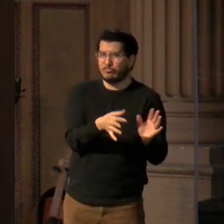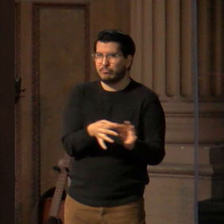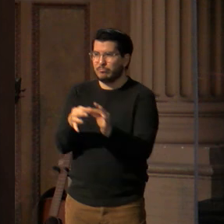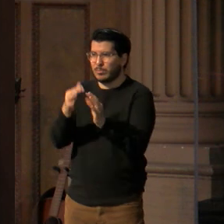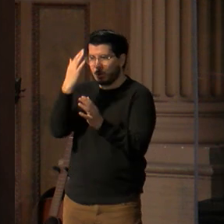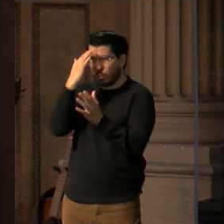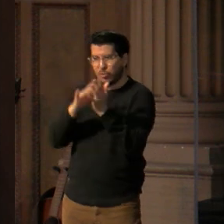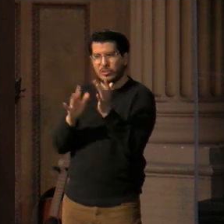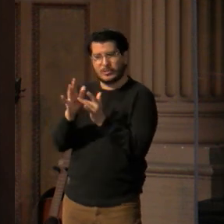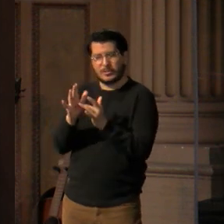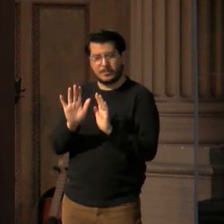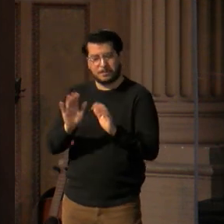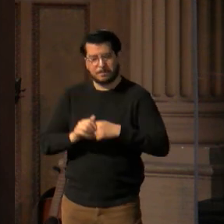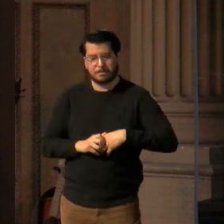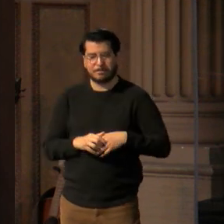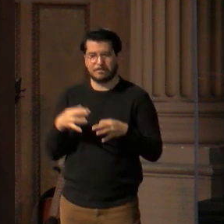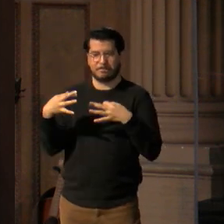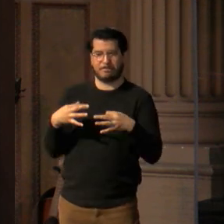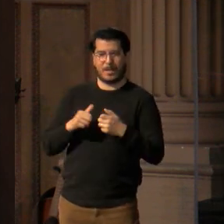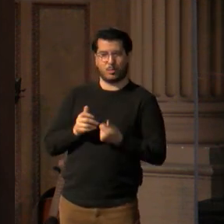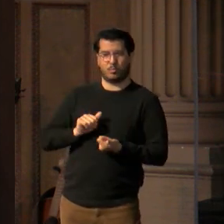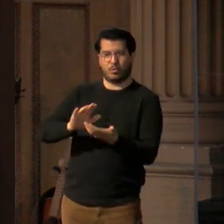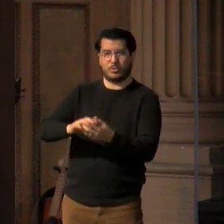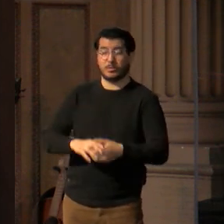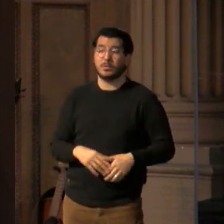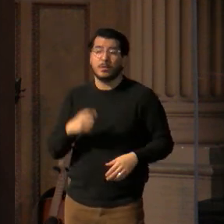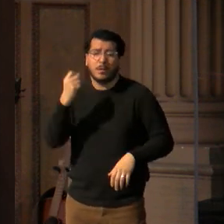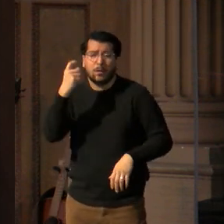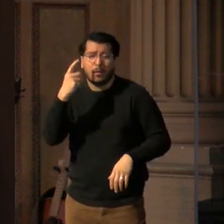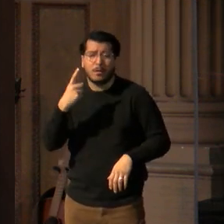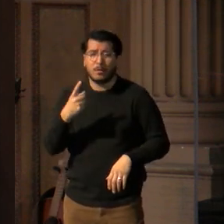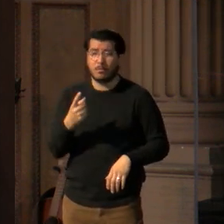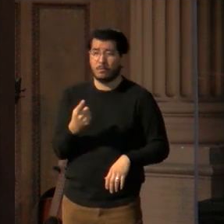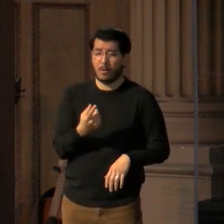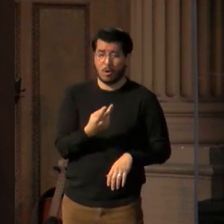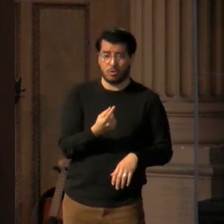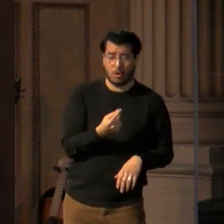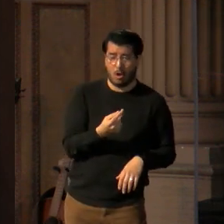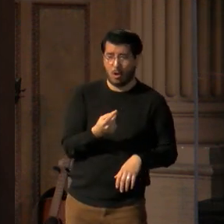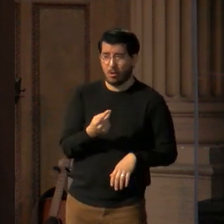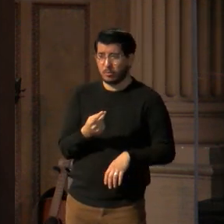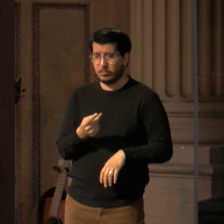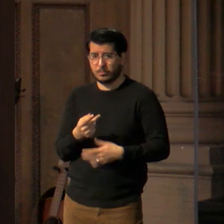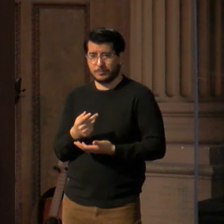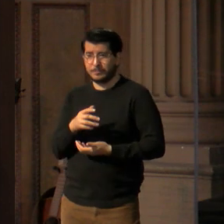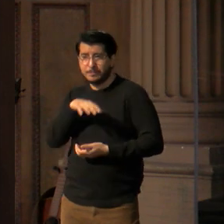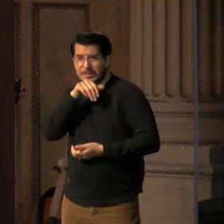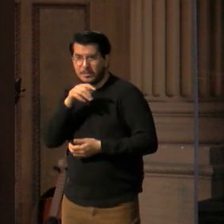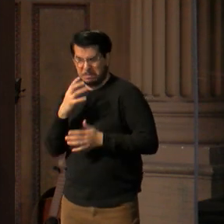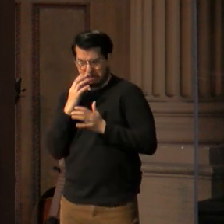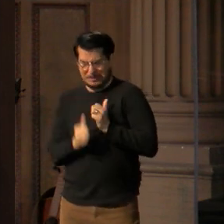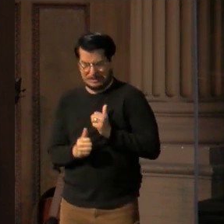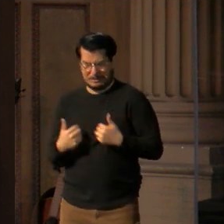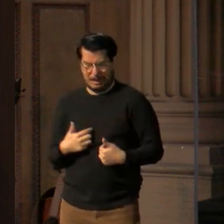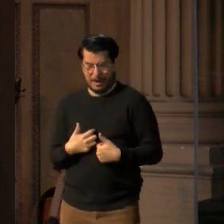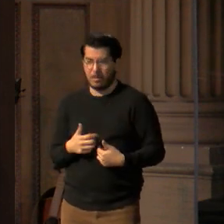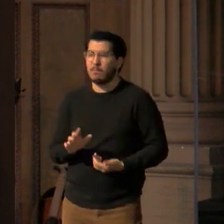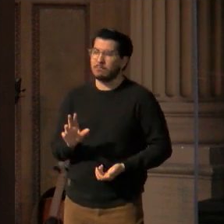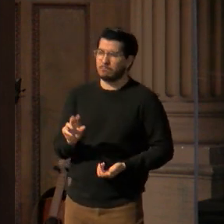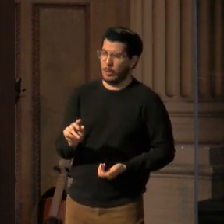And here's what he's saying. A pig or a dog is not necessarily a hostile animal, but it is an animal.